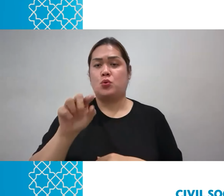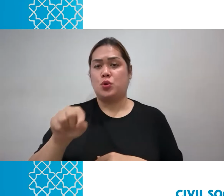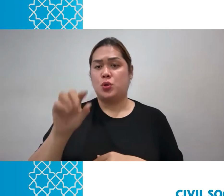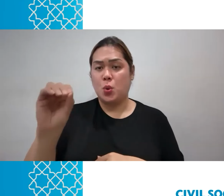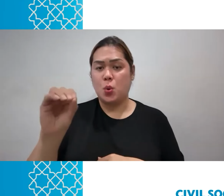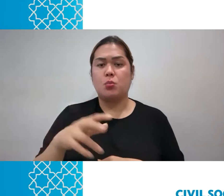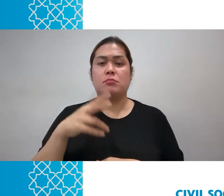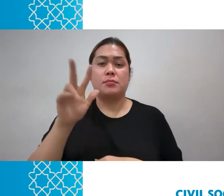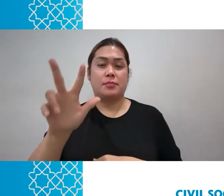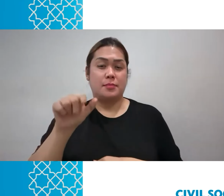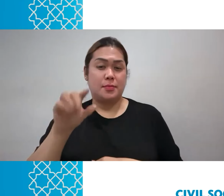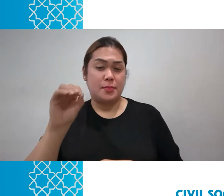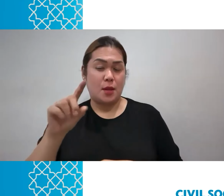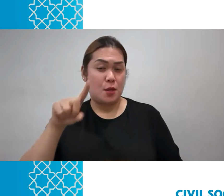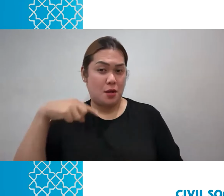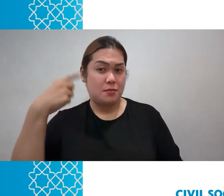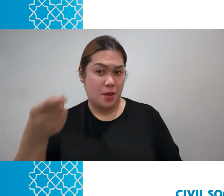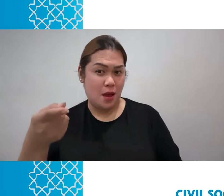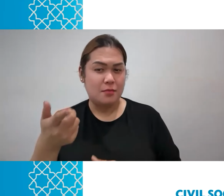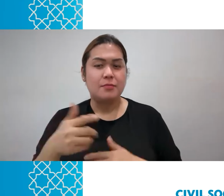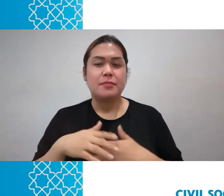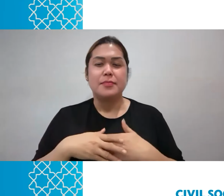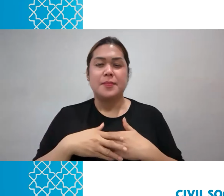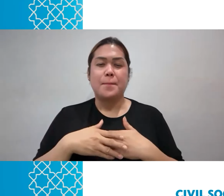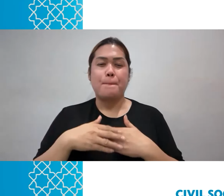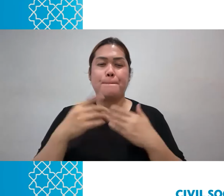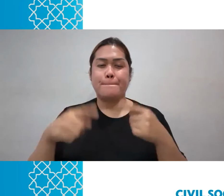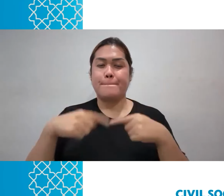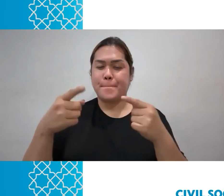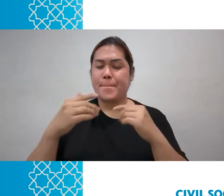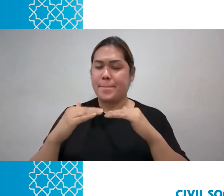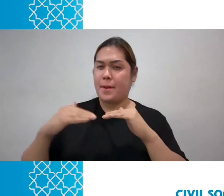on. But that goes with high levels of,